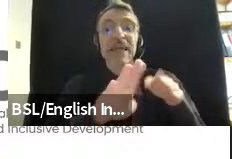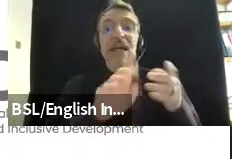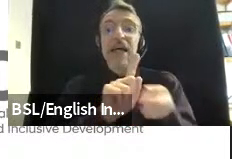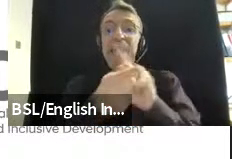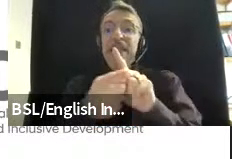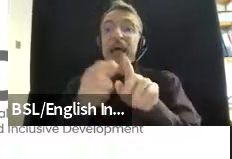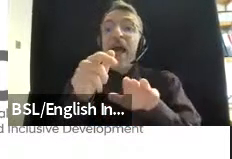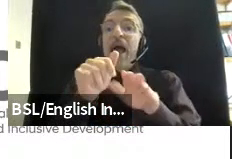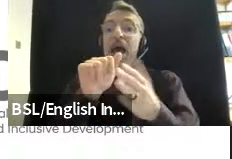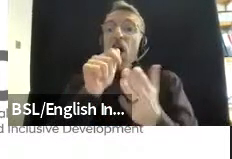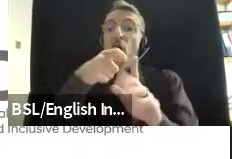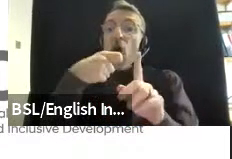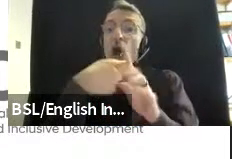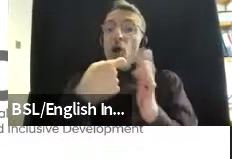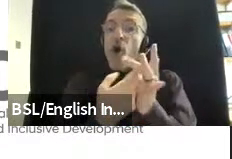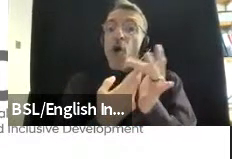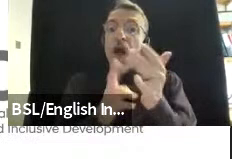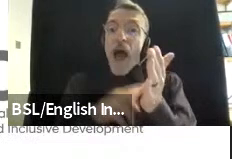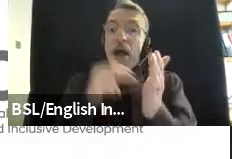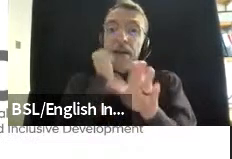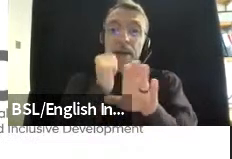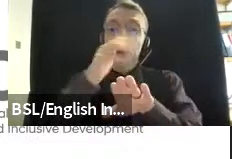bigger printed letters.